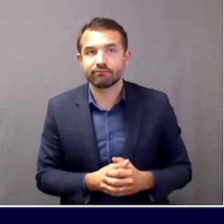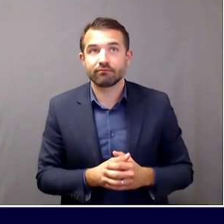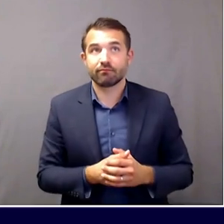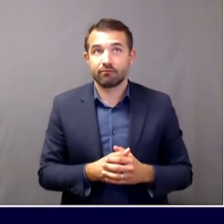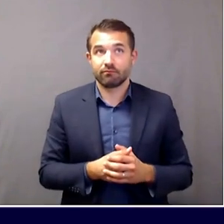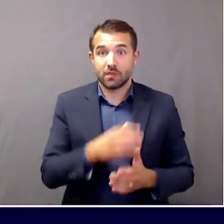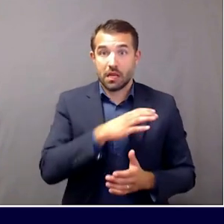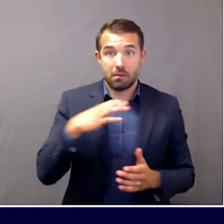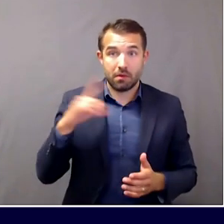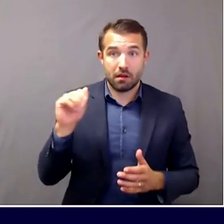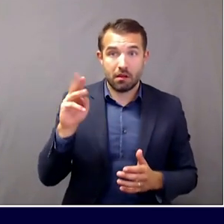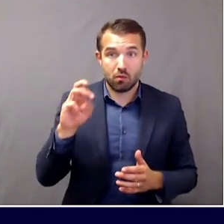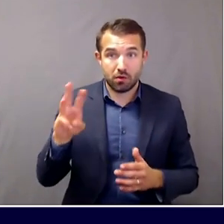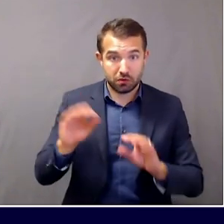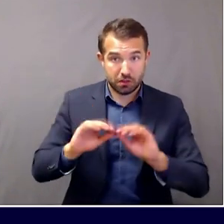Yes.